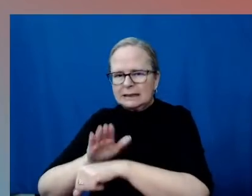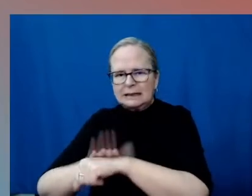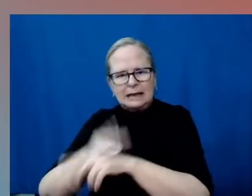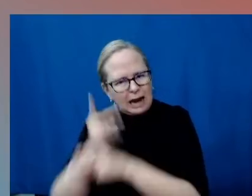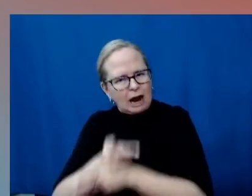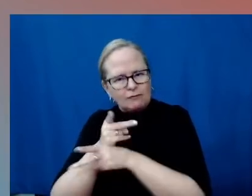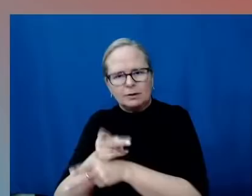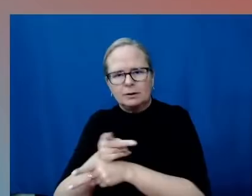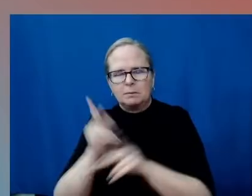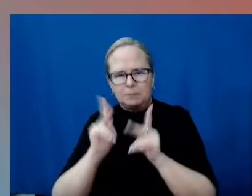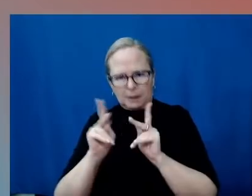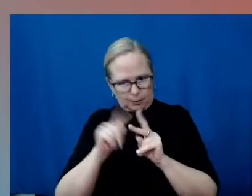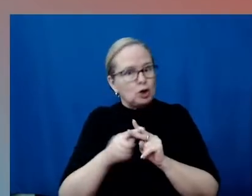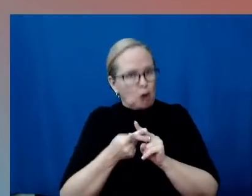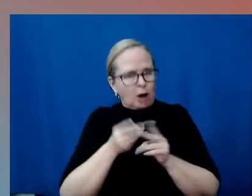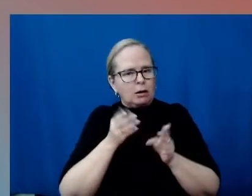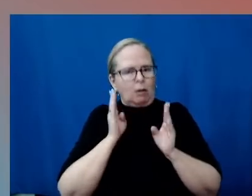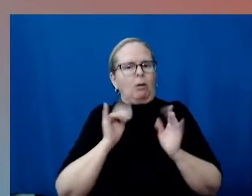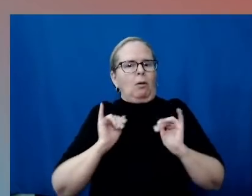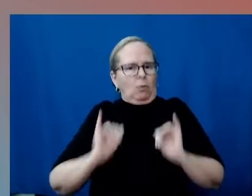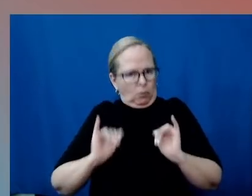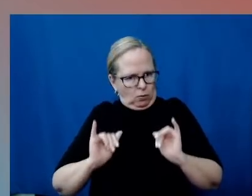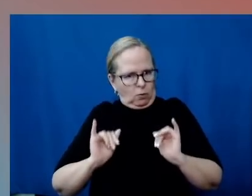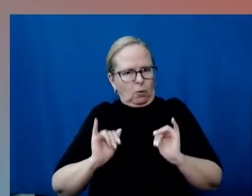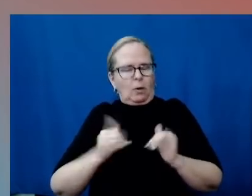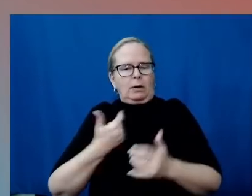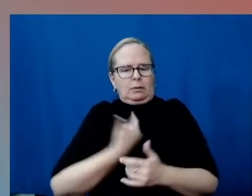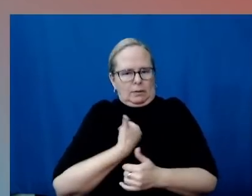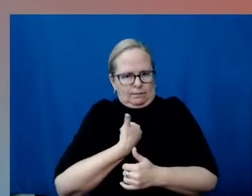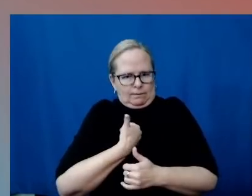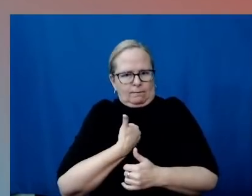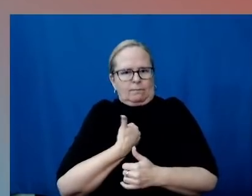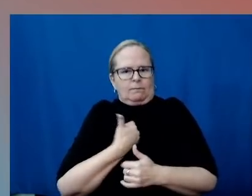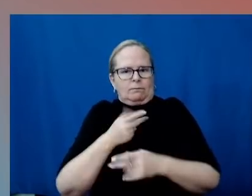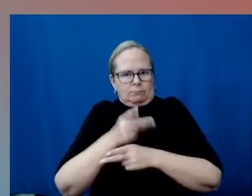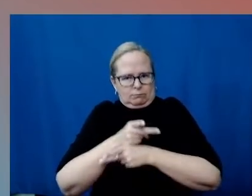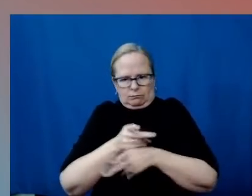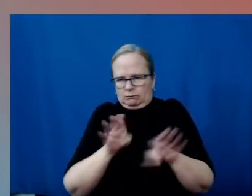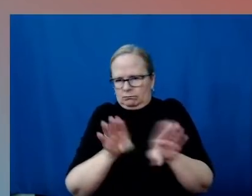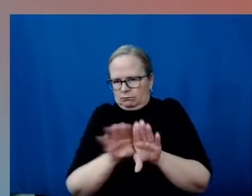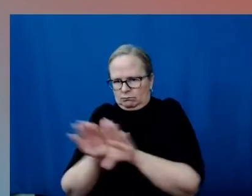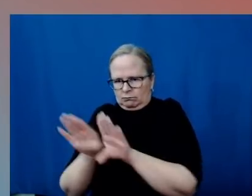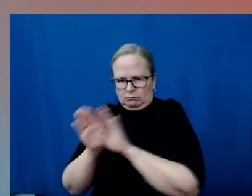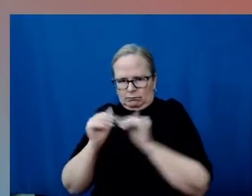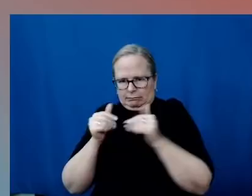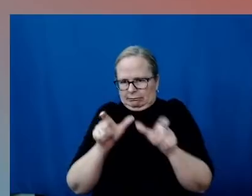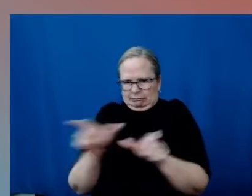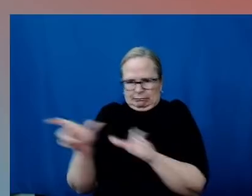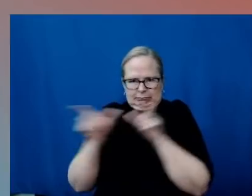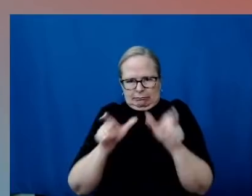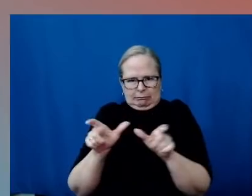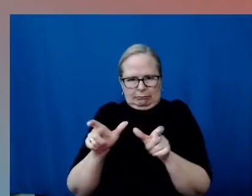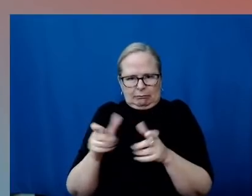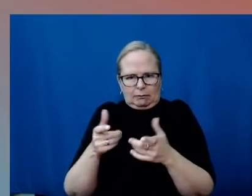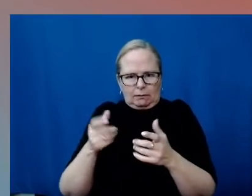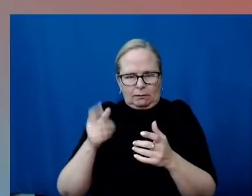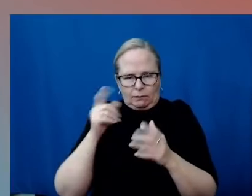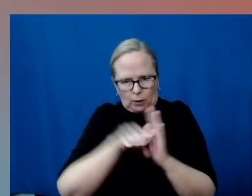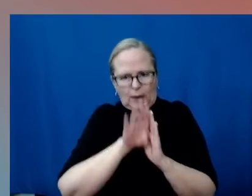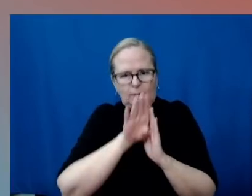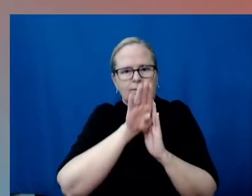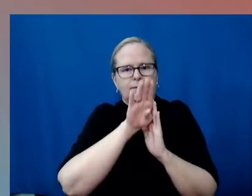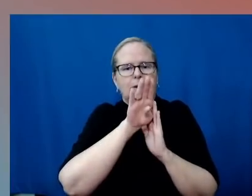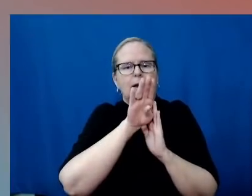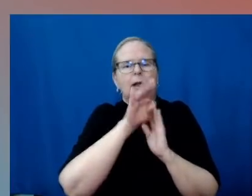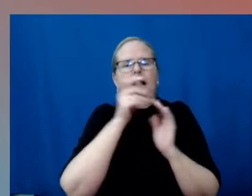like voluntary shutdown. And even before the most stringent measures were announced, wave already started